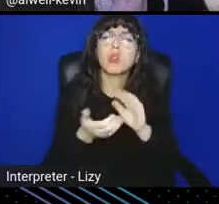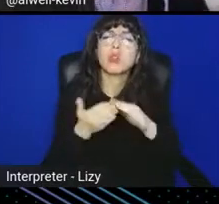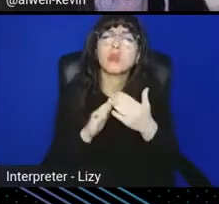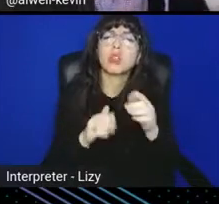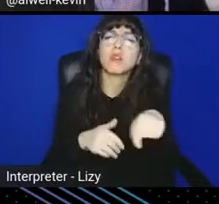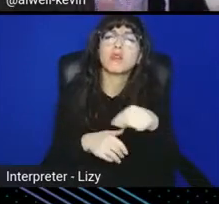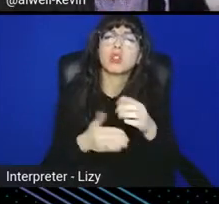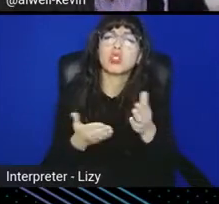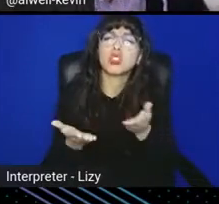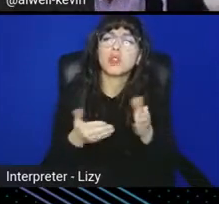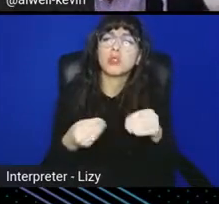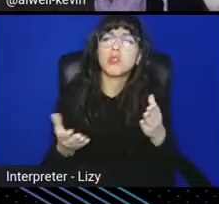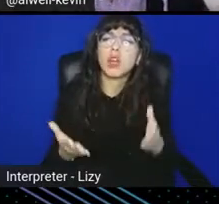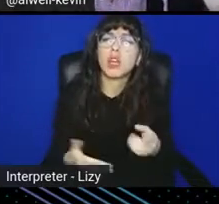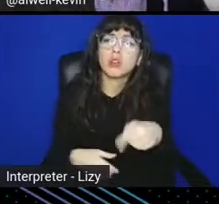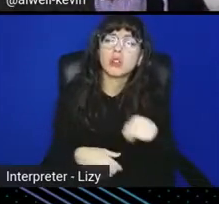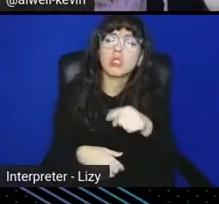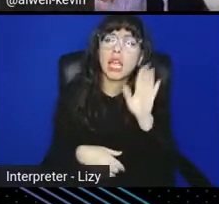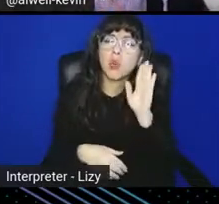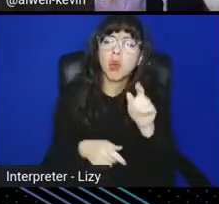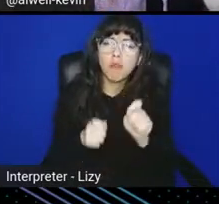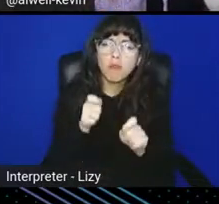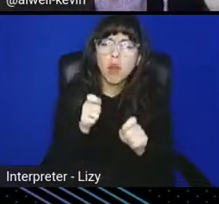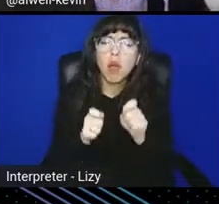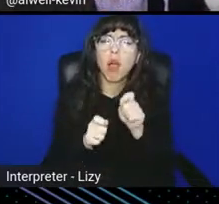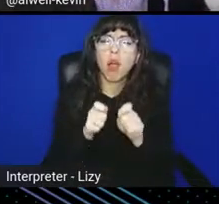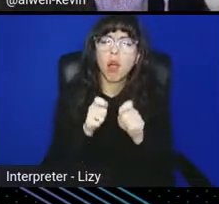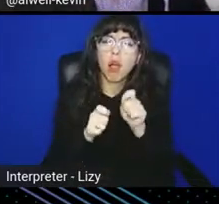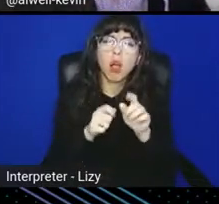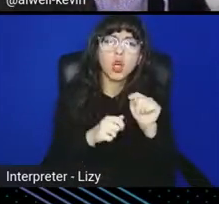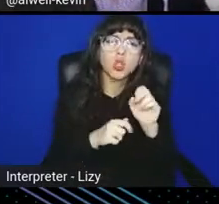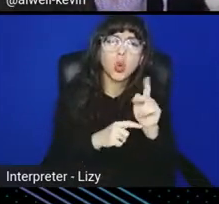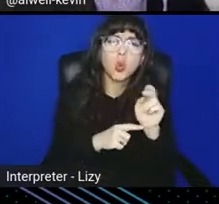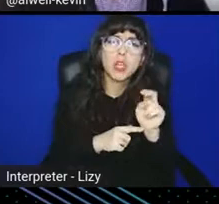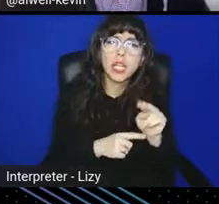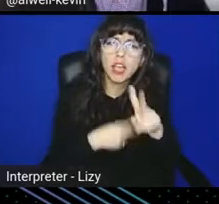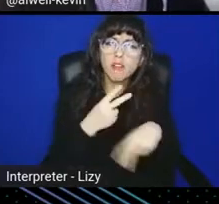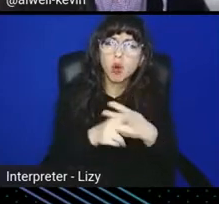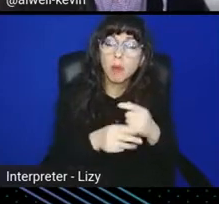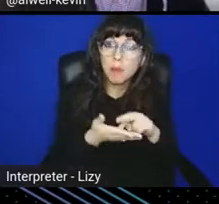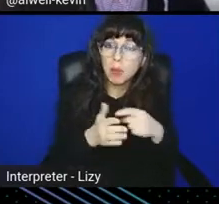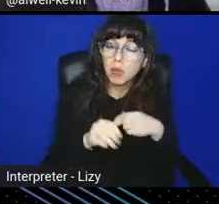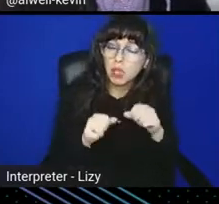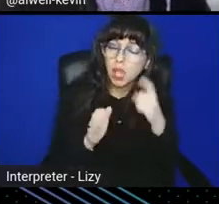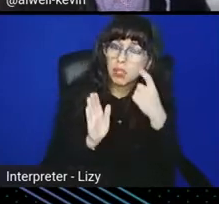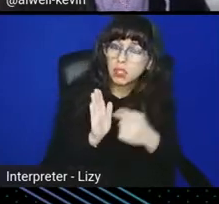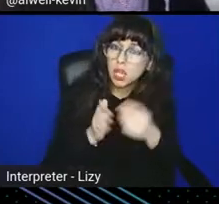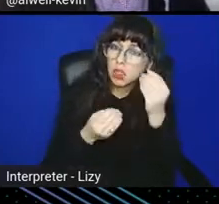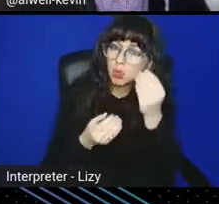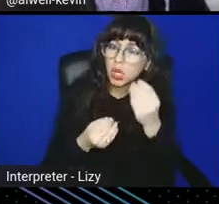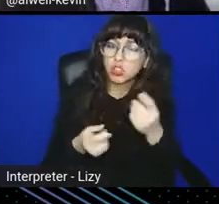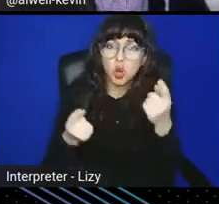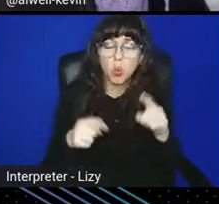actually kind of fine tune the token format so that we can detect those credentials